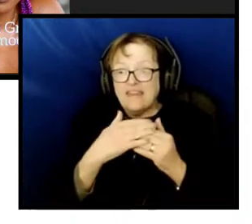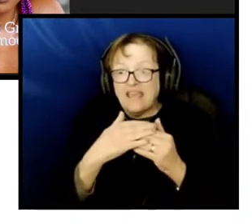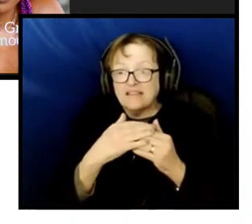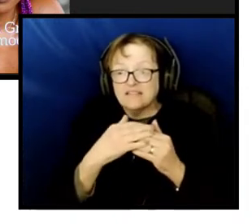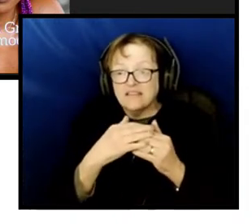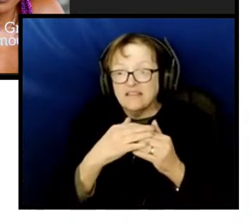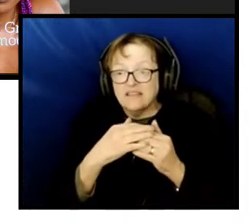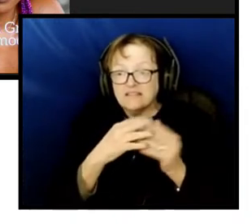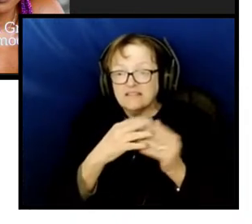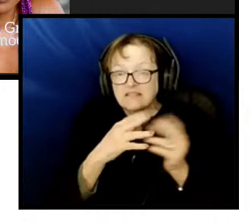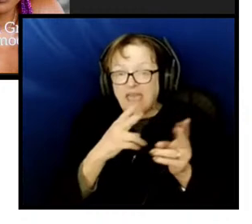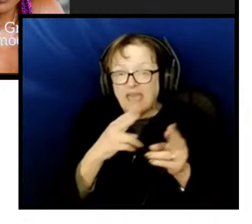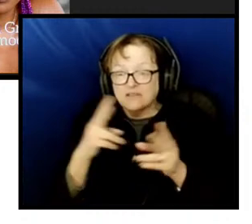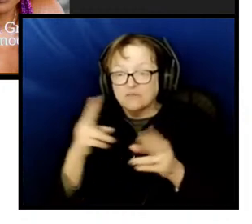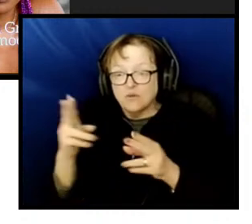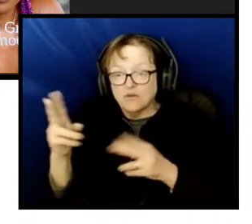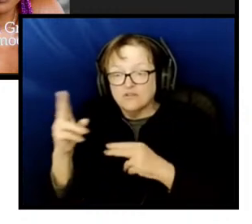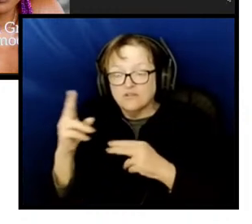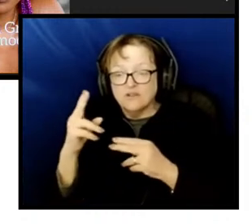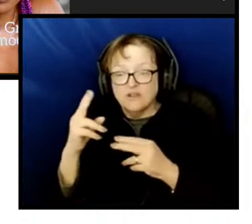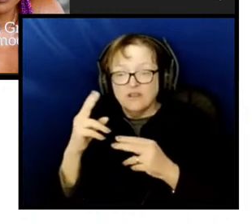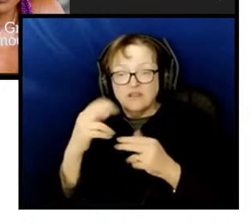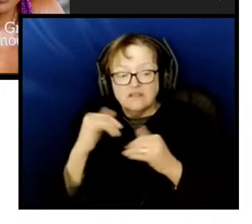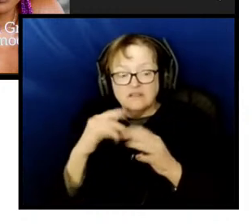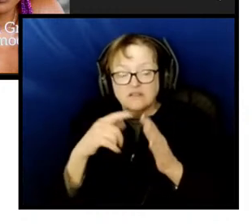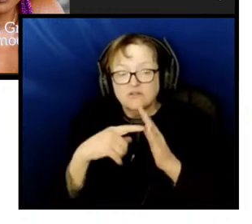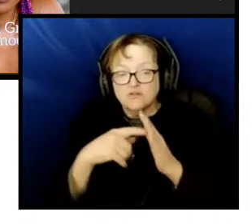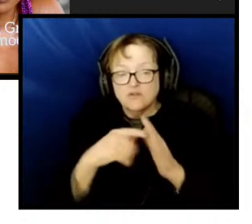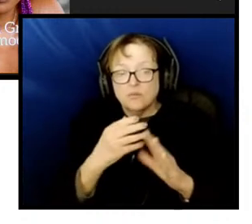excerpts, but Blaze, do you wanna say anything beforehand?